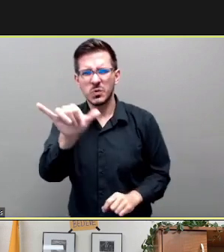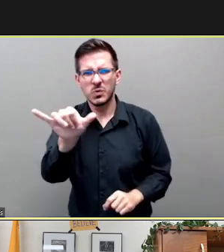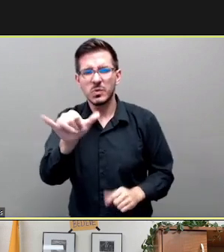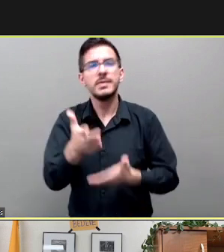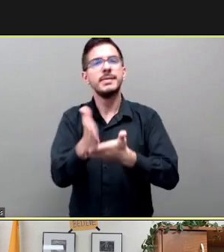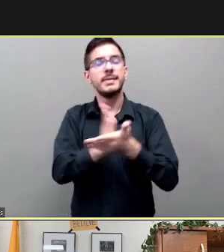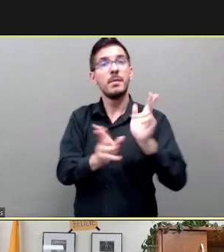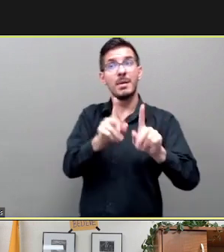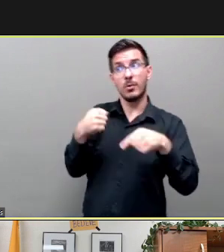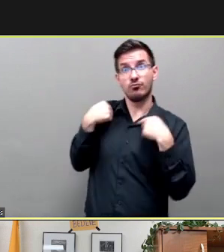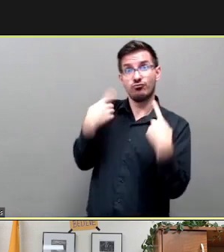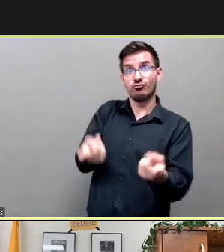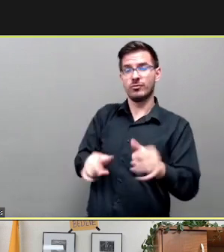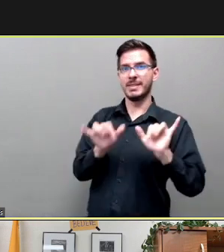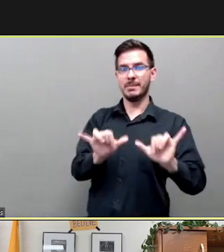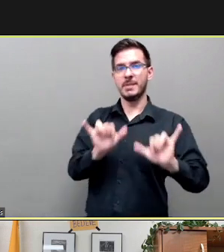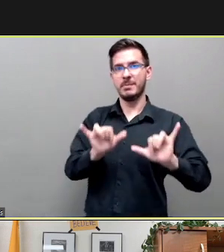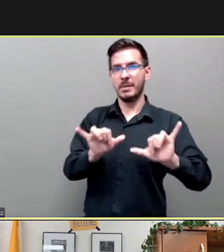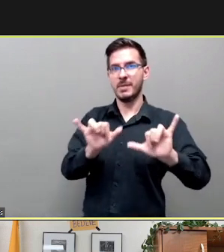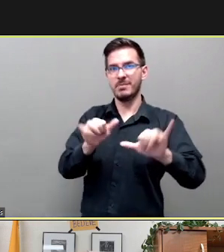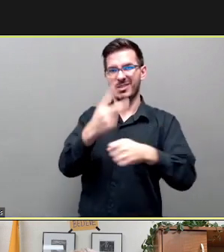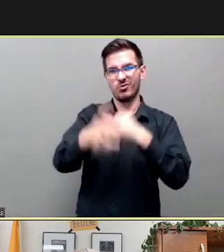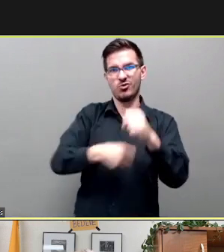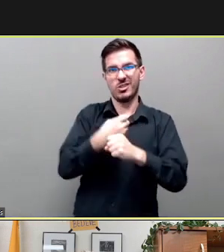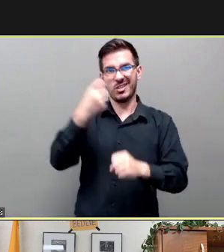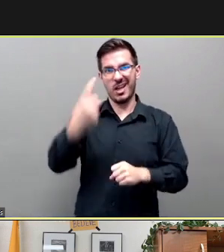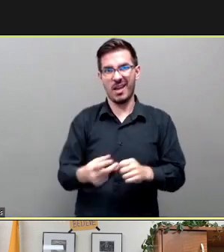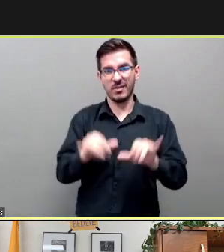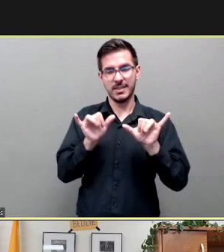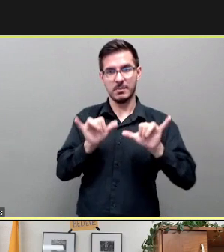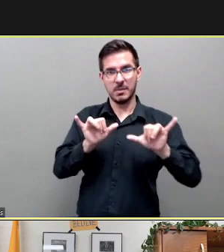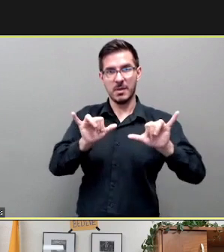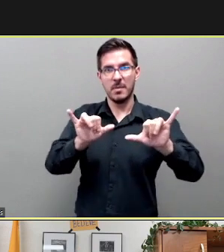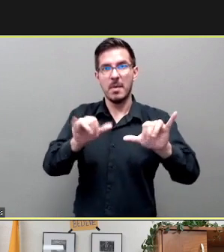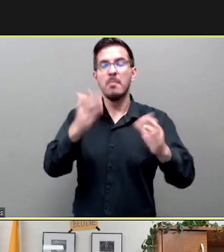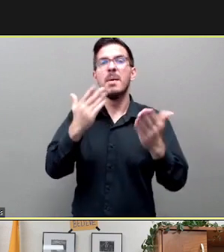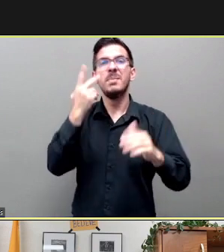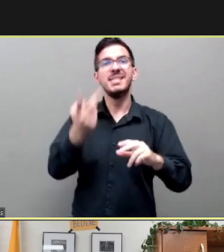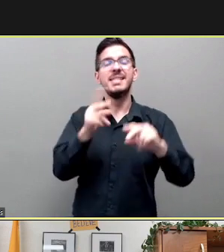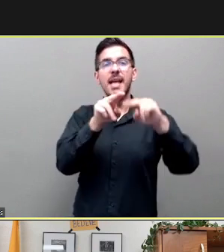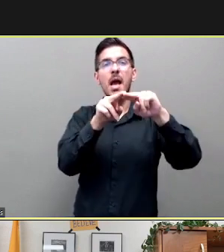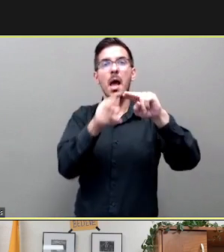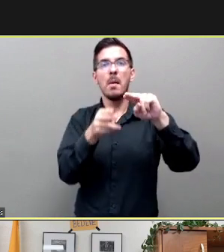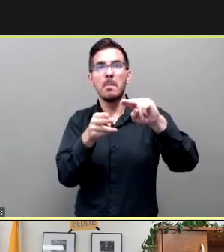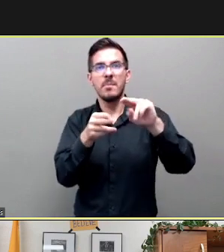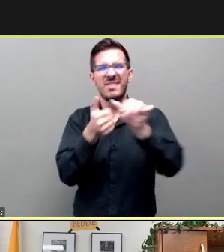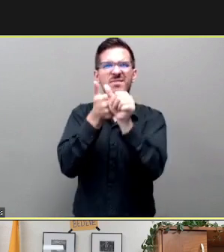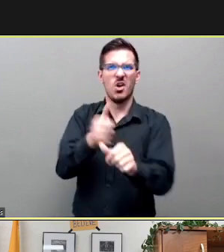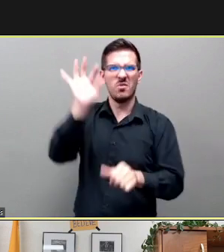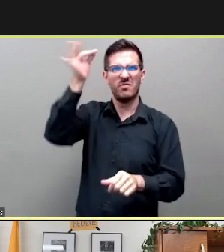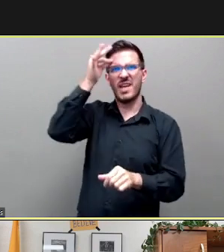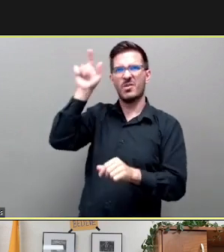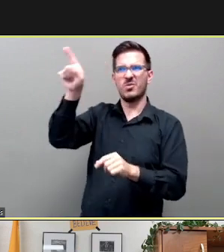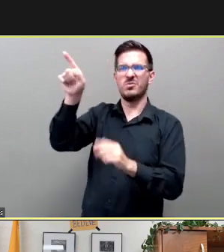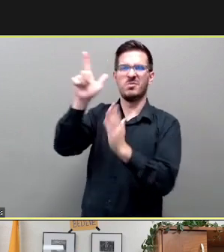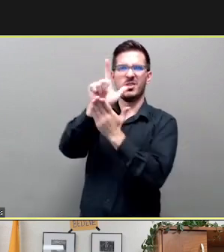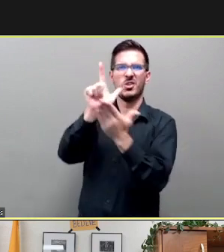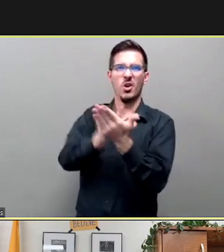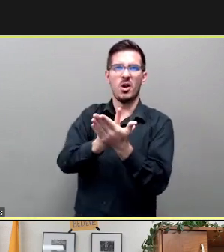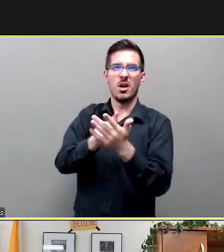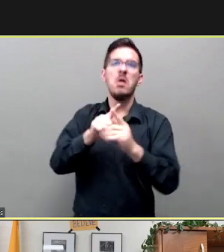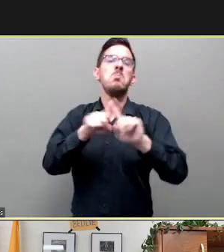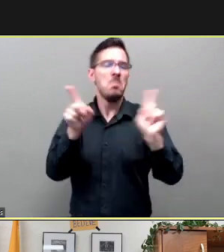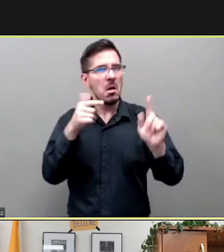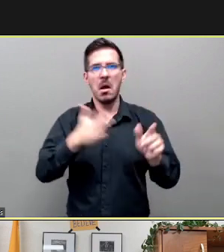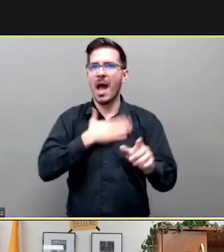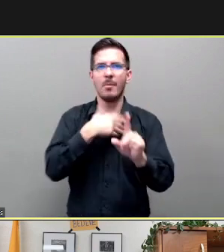benefit for the past 2.5 years may see a decrease in that according to federal law as well. And we're happy to help explain that